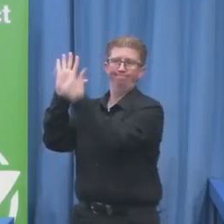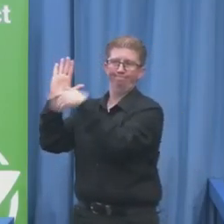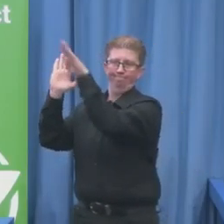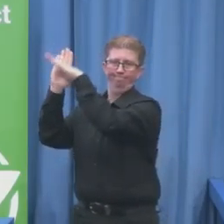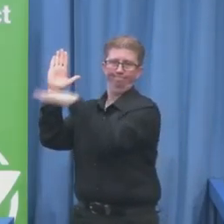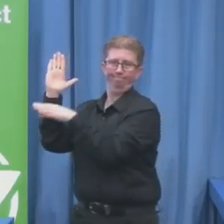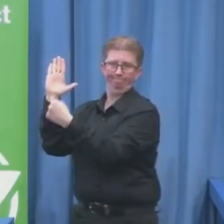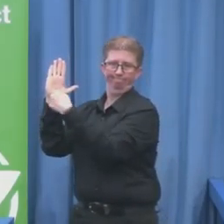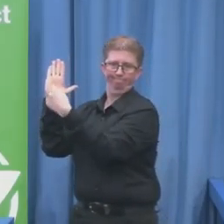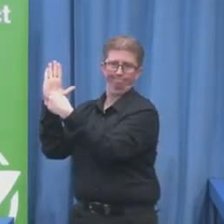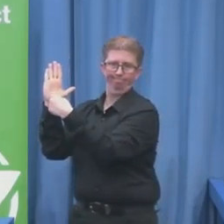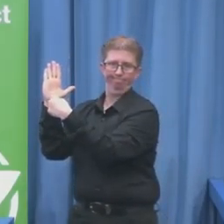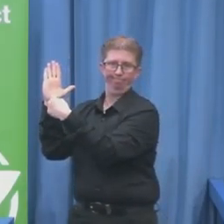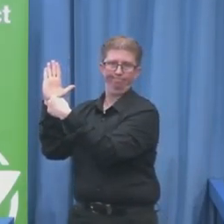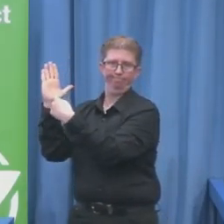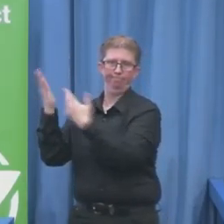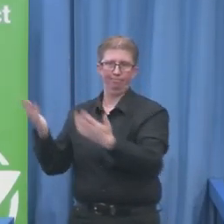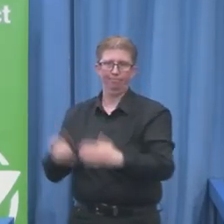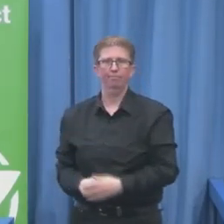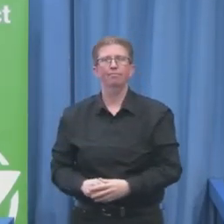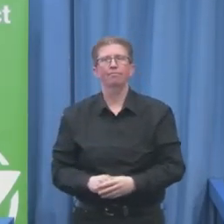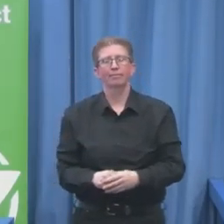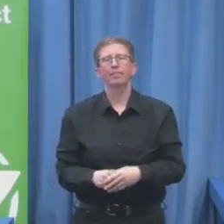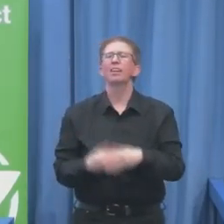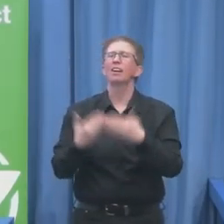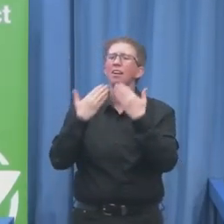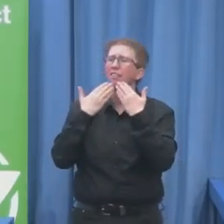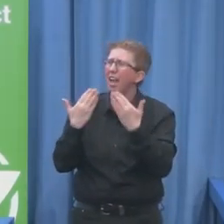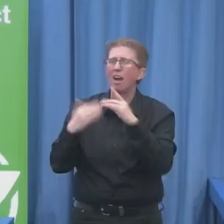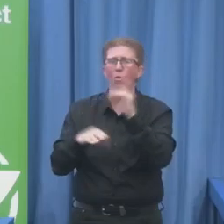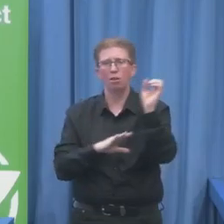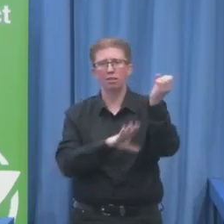time. And I think everybody